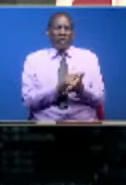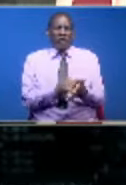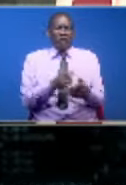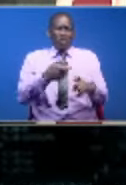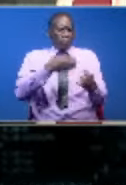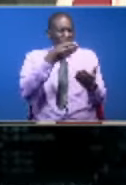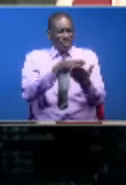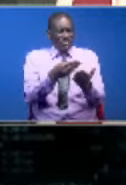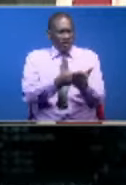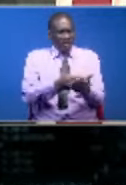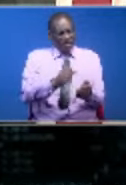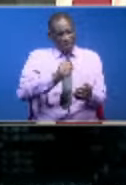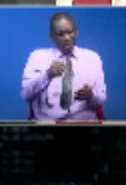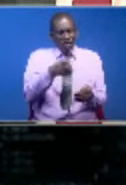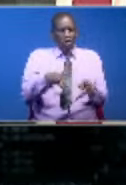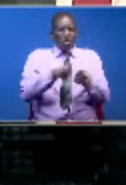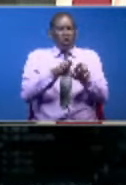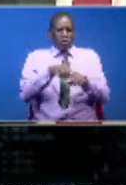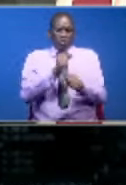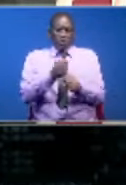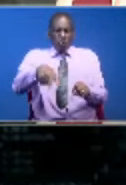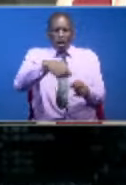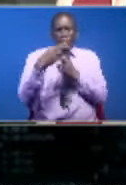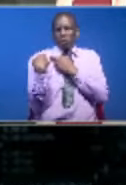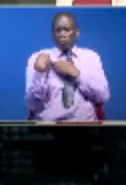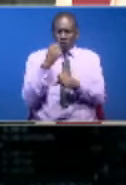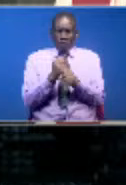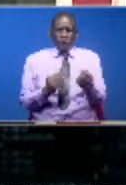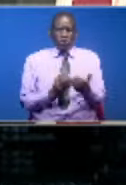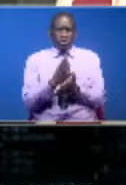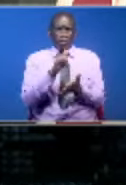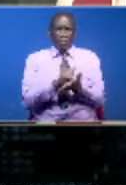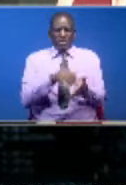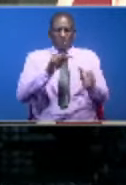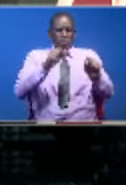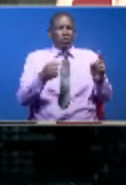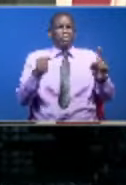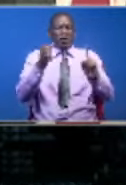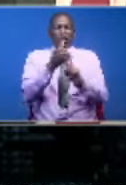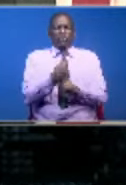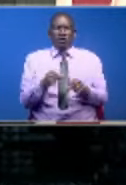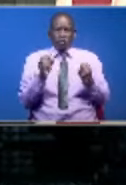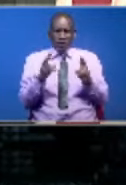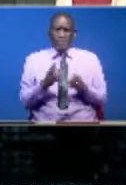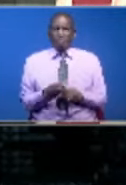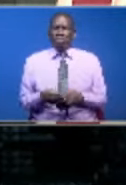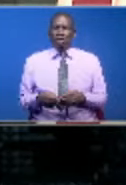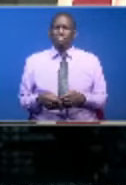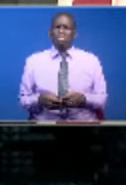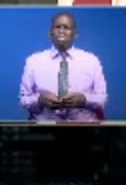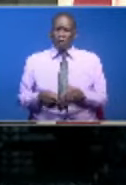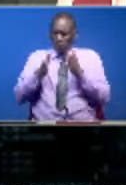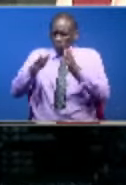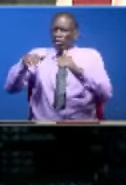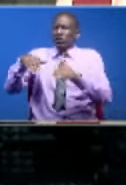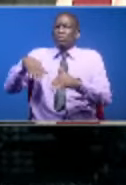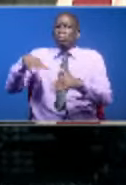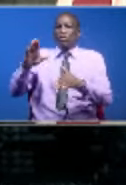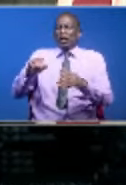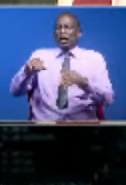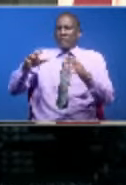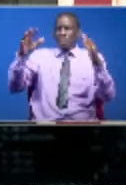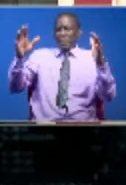financing side, we also play our role in ensuring that that can be achieved. Okay. Yeah. Cecilia, allow me to look more now at a more macro level.